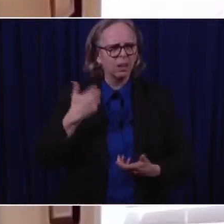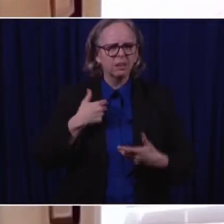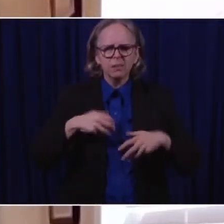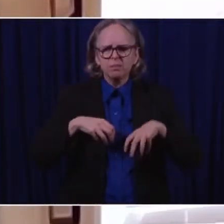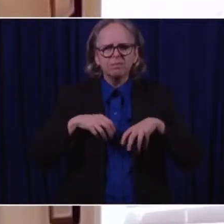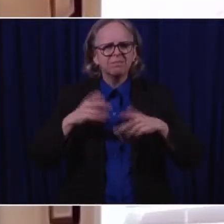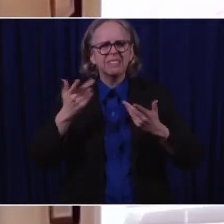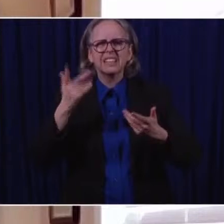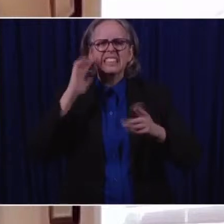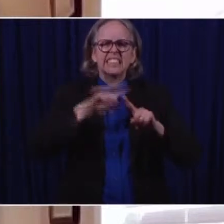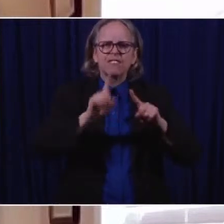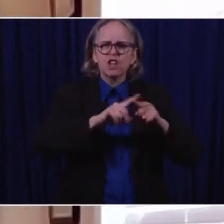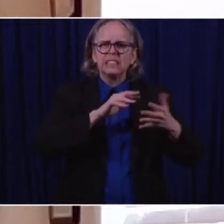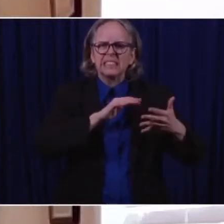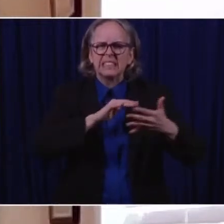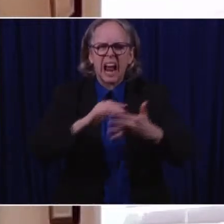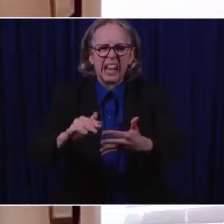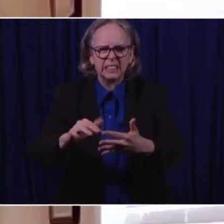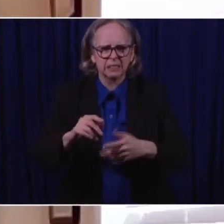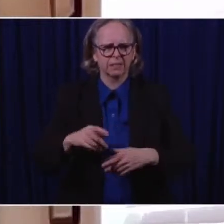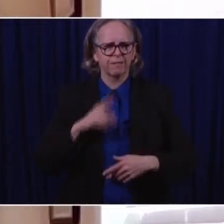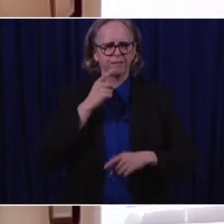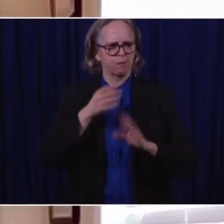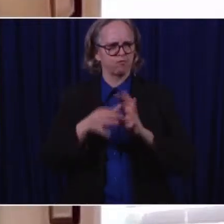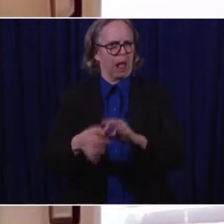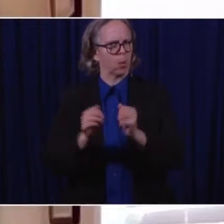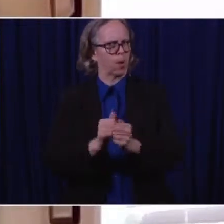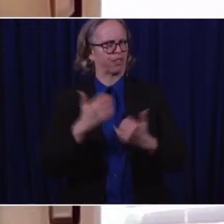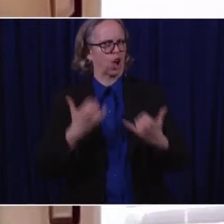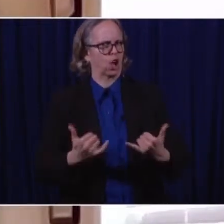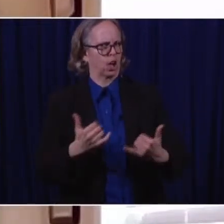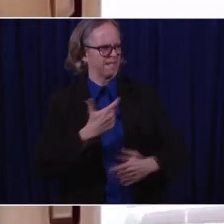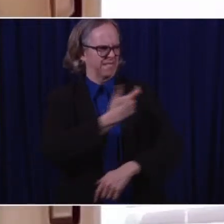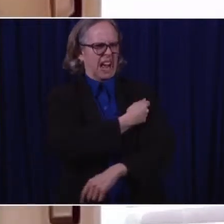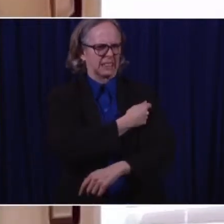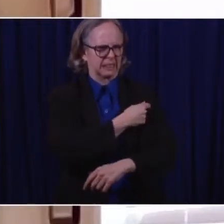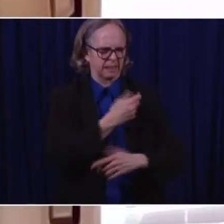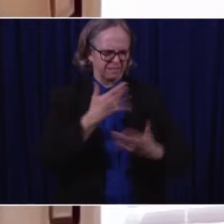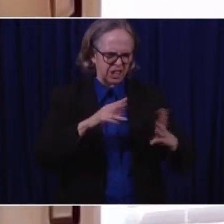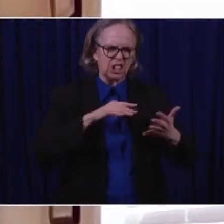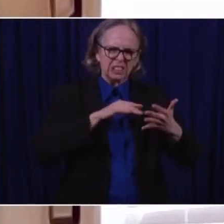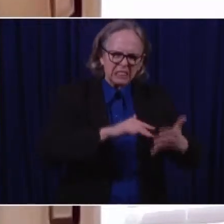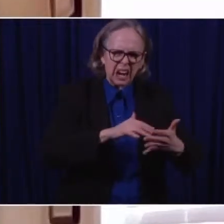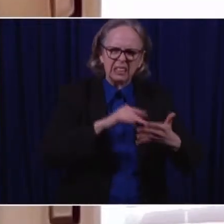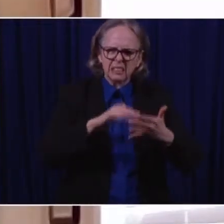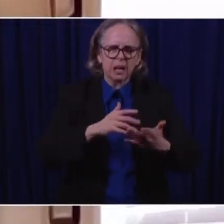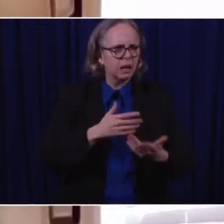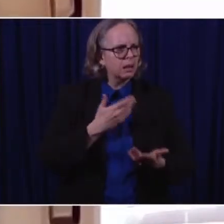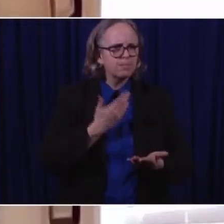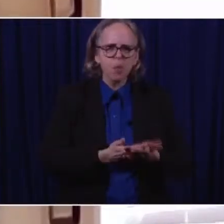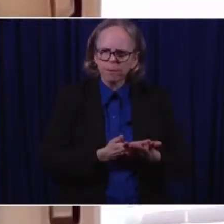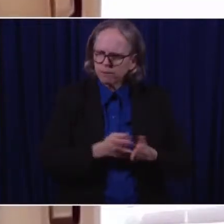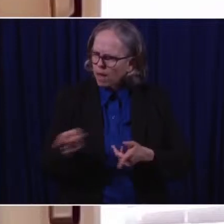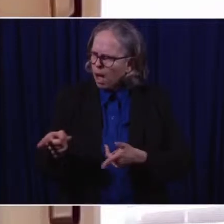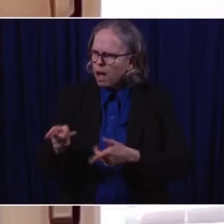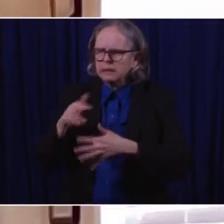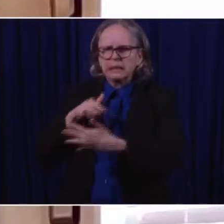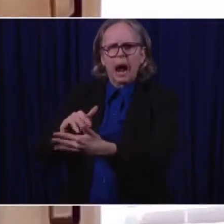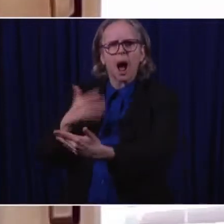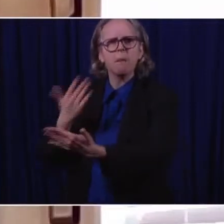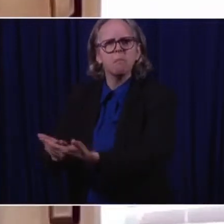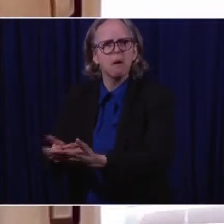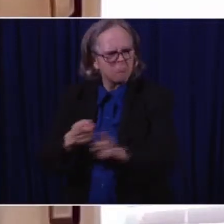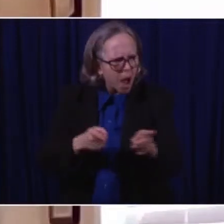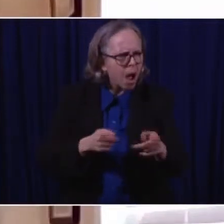vaccines, the mRNA vaccines, that have shown that even in the face of the most